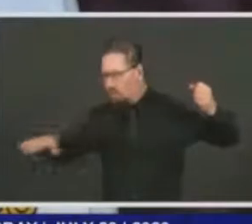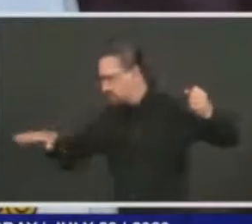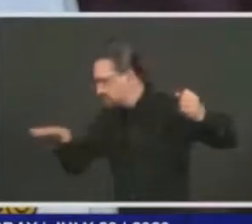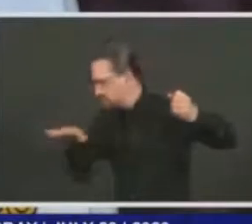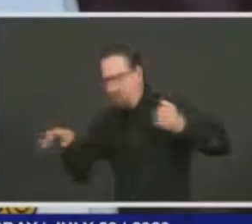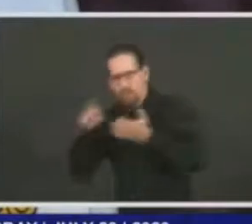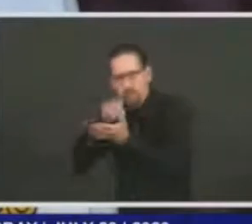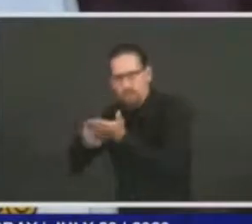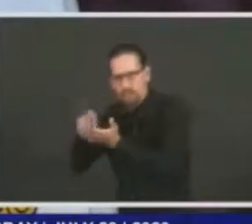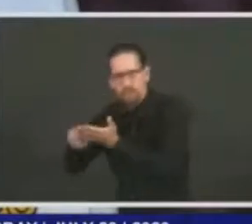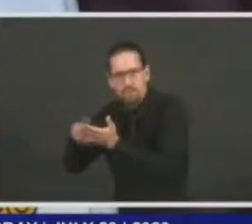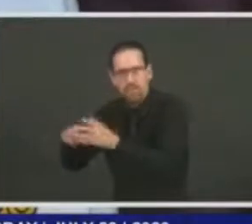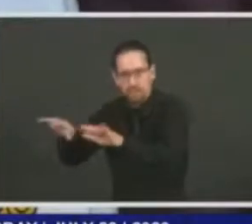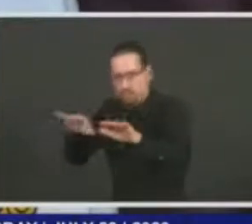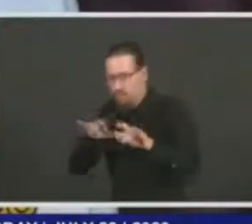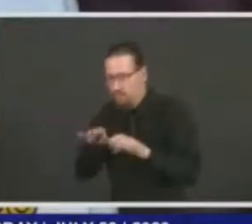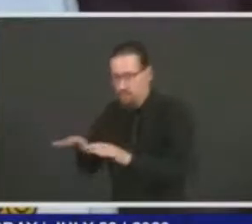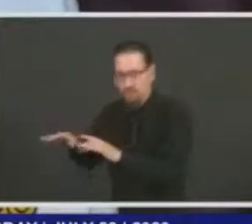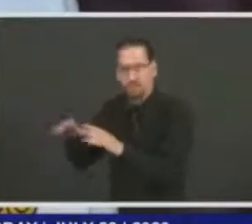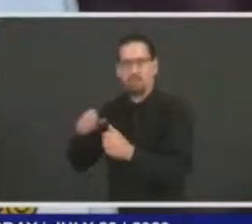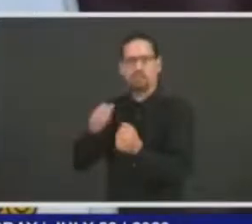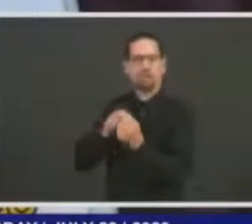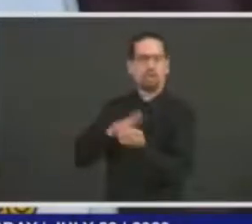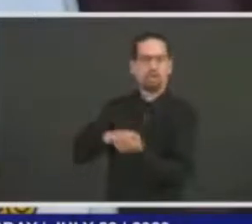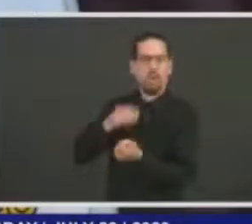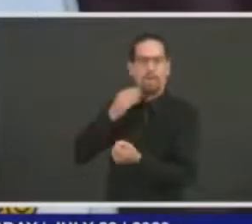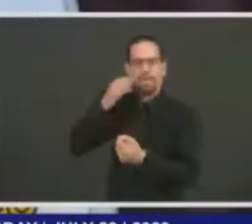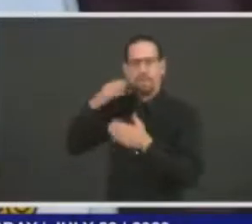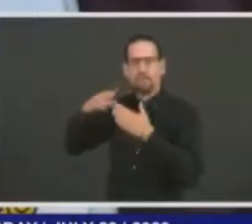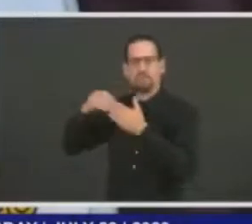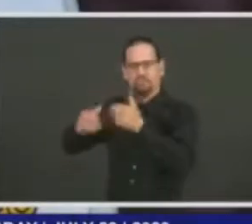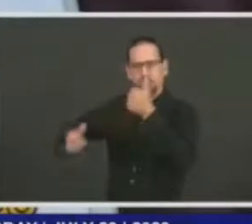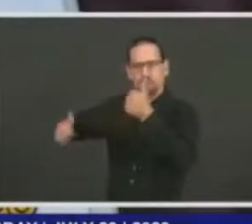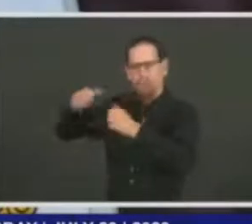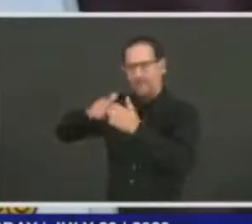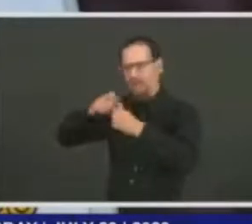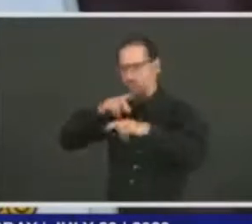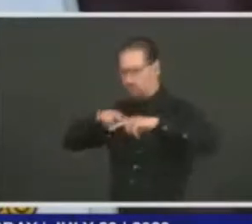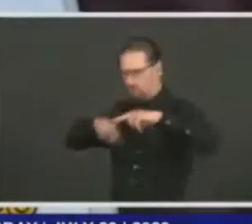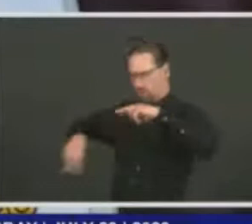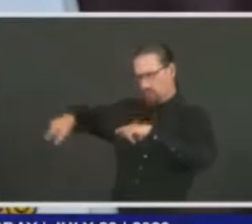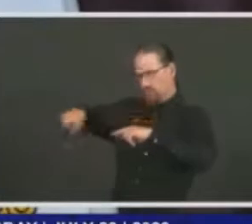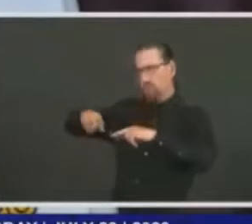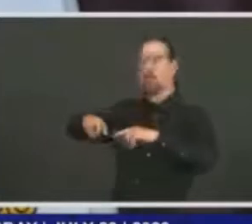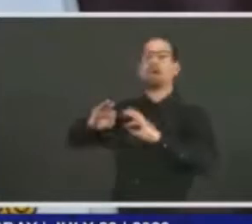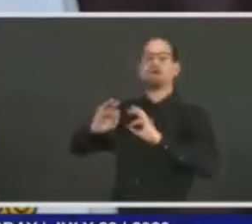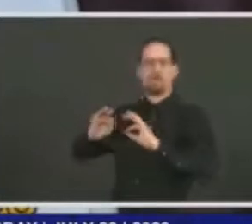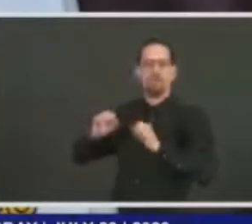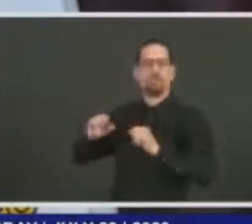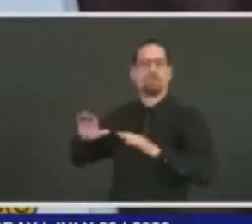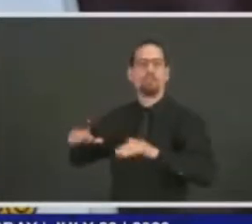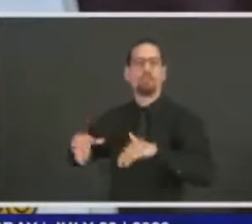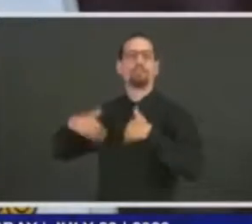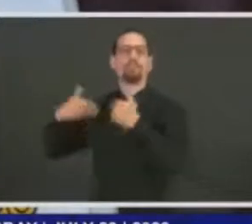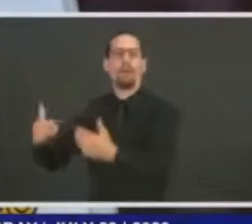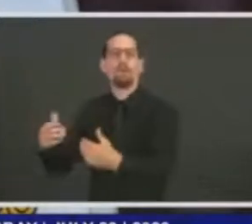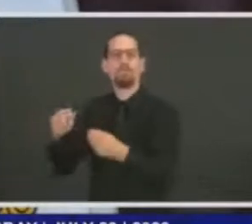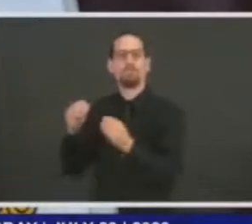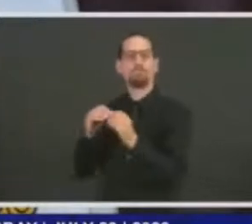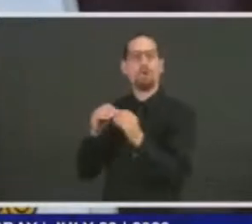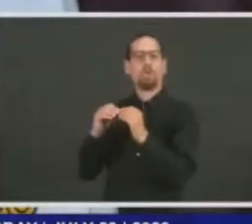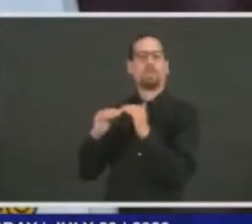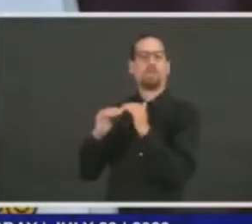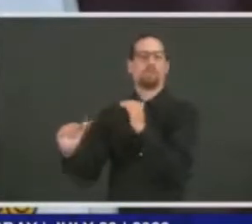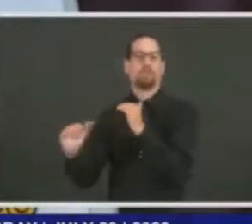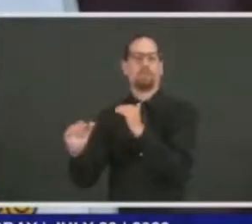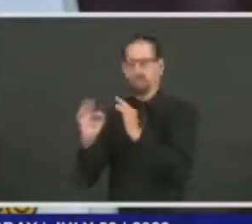table, working with nursing homes to be able to see how can we move forward in a way that allows for more stability for